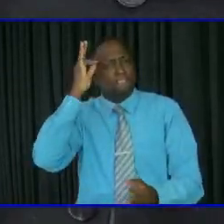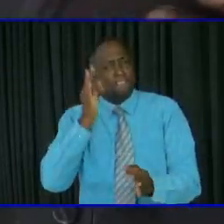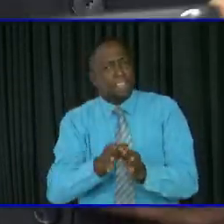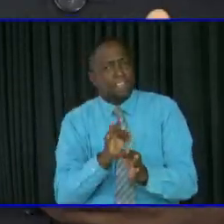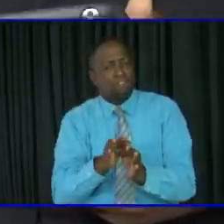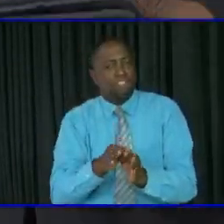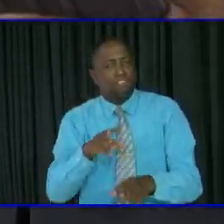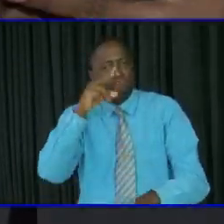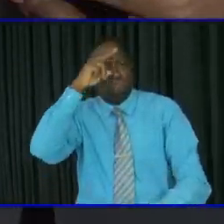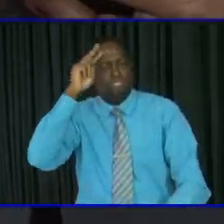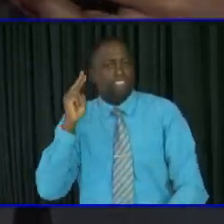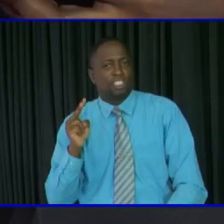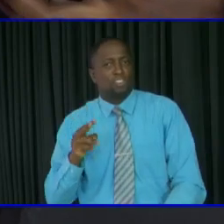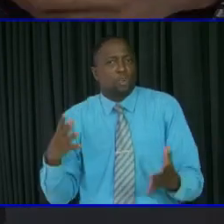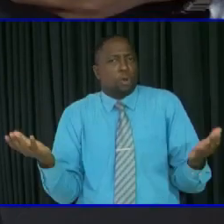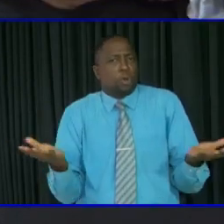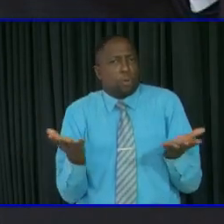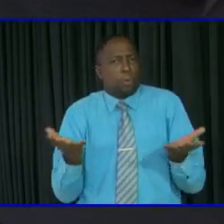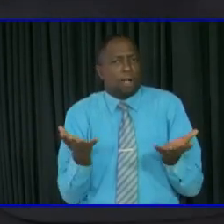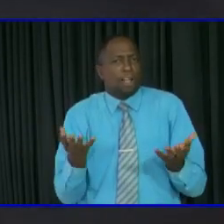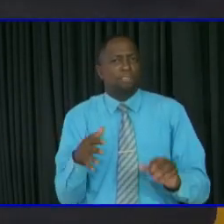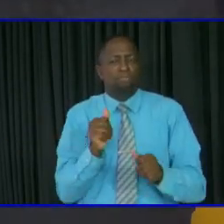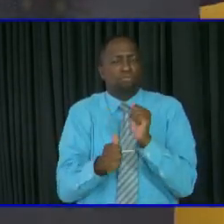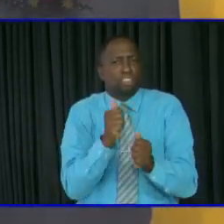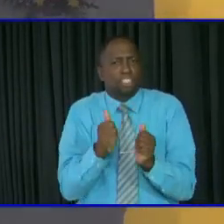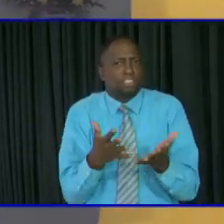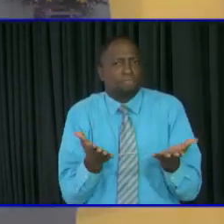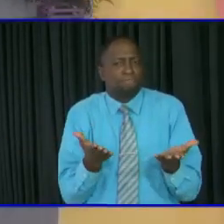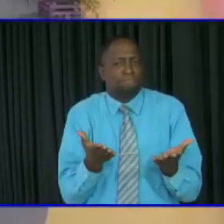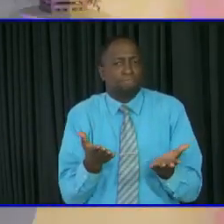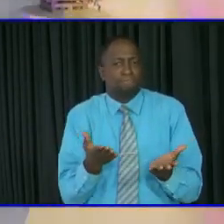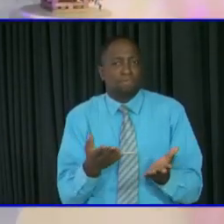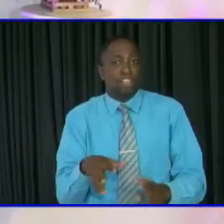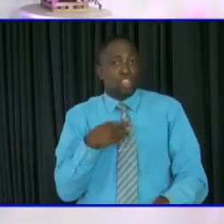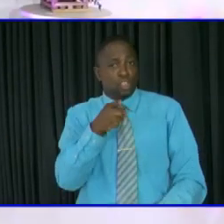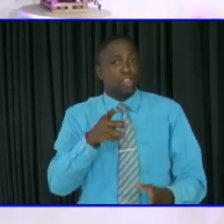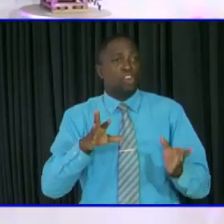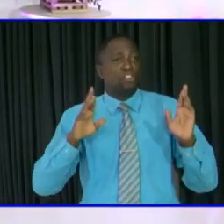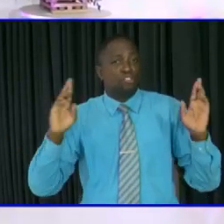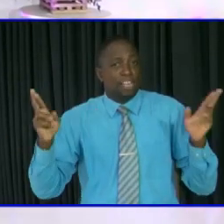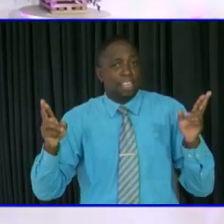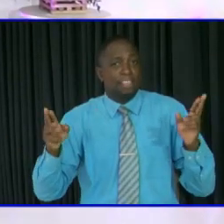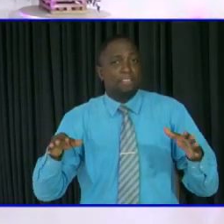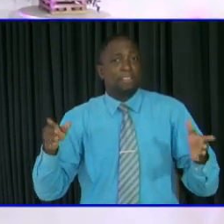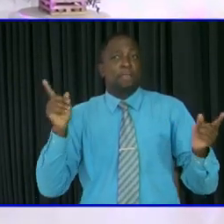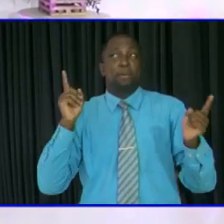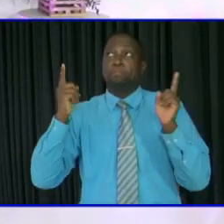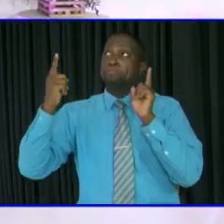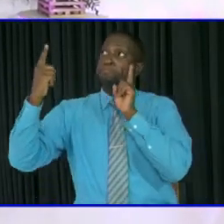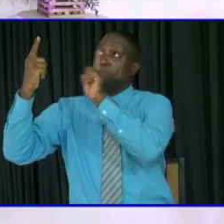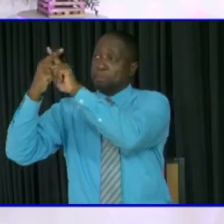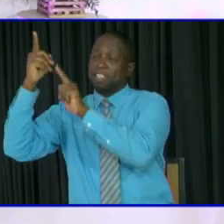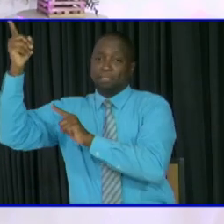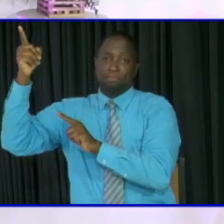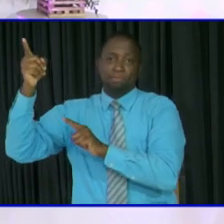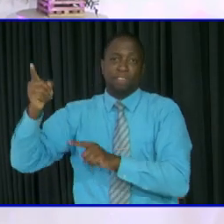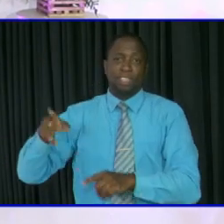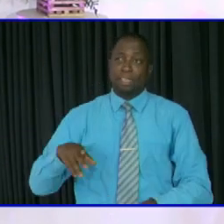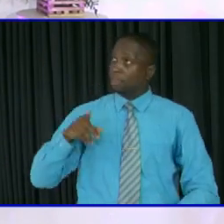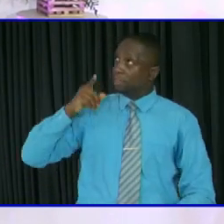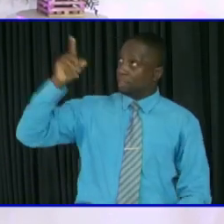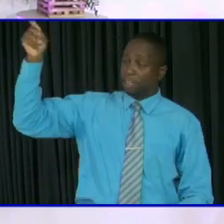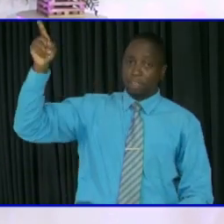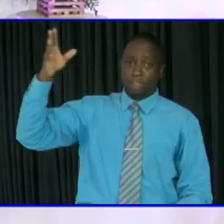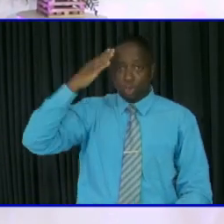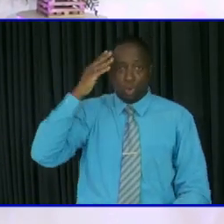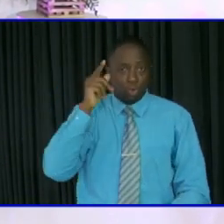kind of virgin are you? Are you ready to meet your Lord and your God? Does the bridegroom know you? Do